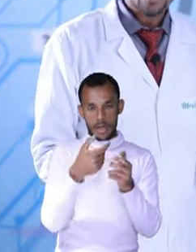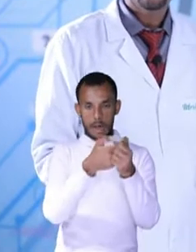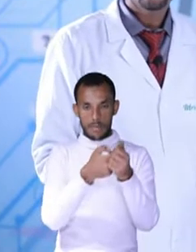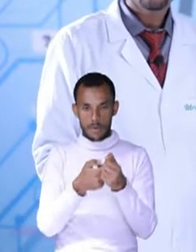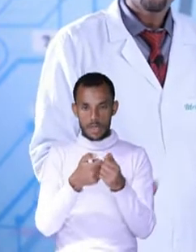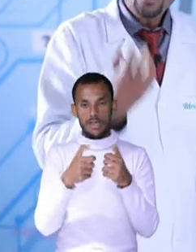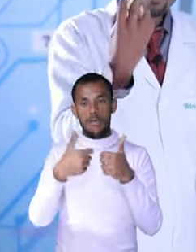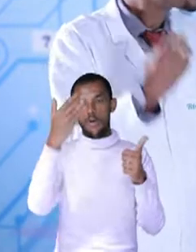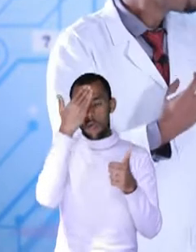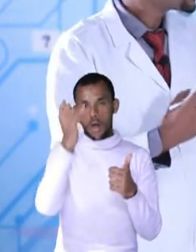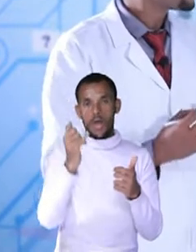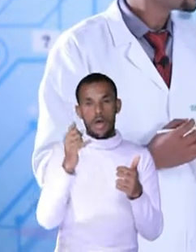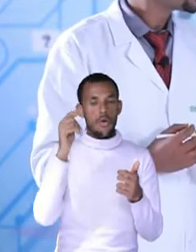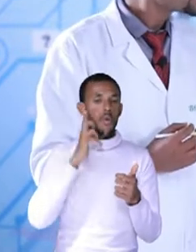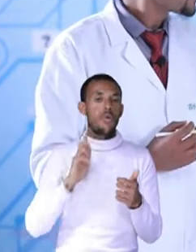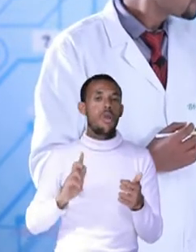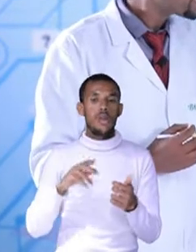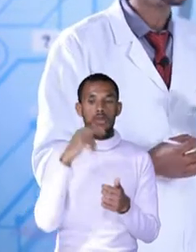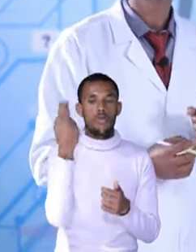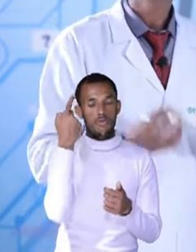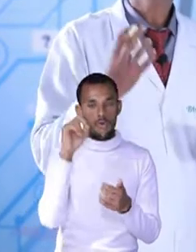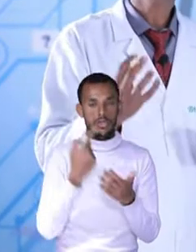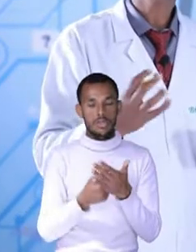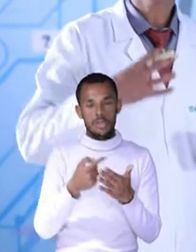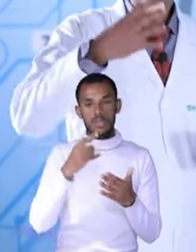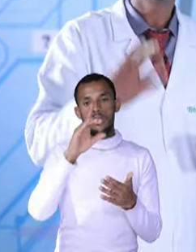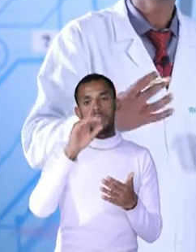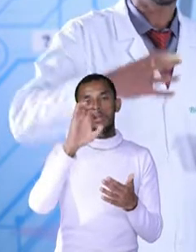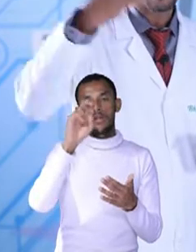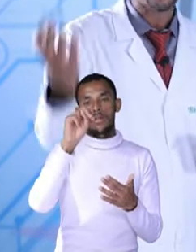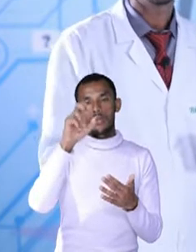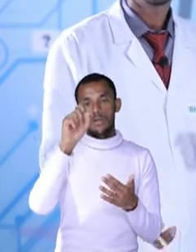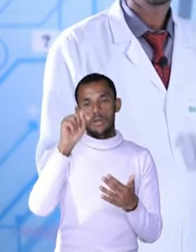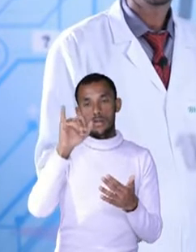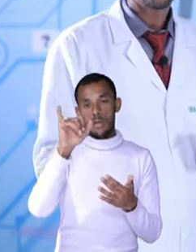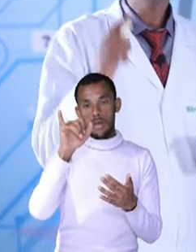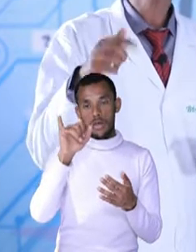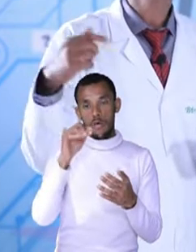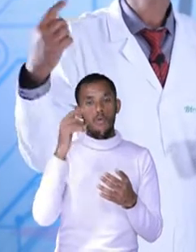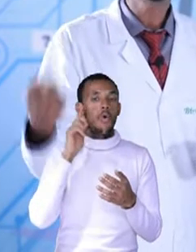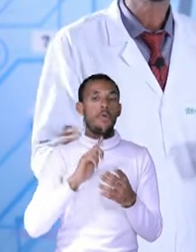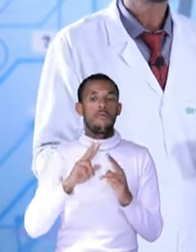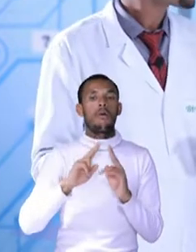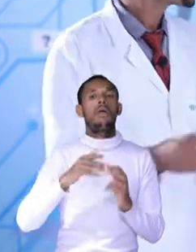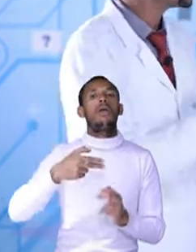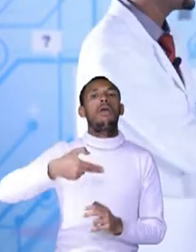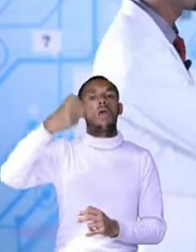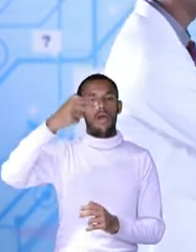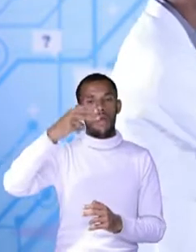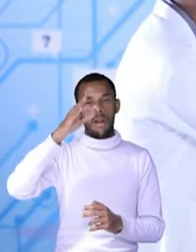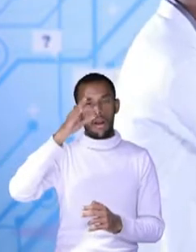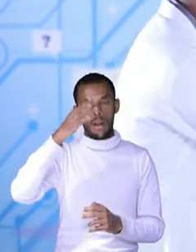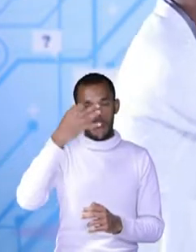separation. Why? Why gold can be used from this case? Because the density of gold is very high, 90.3 gram per